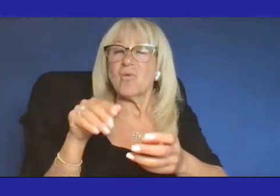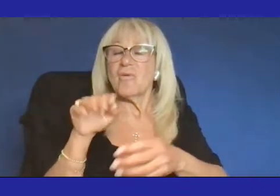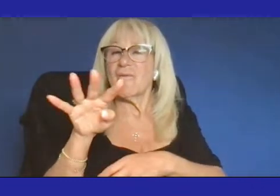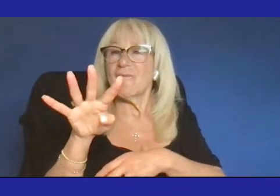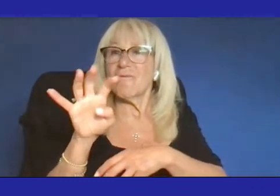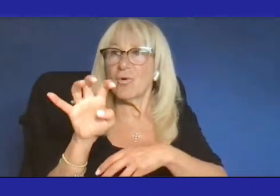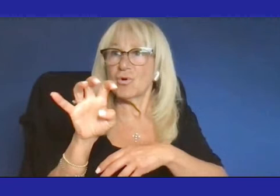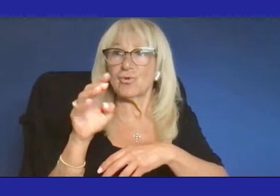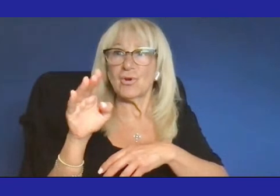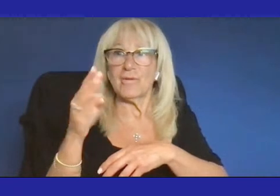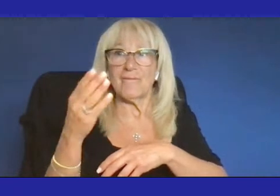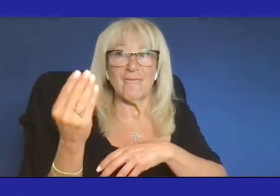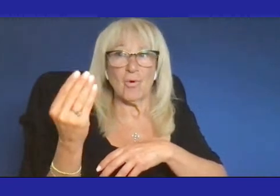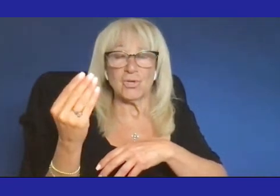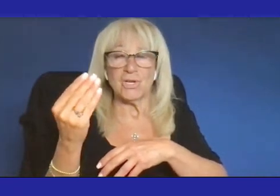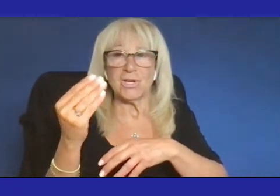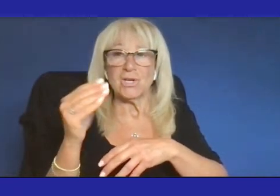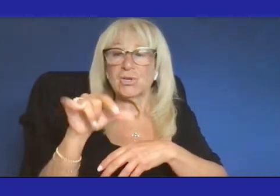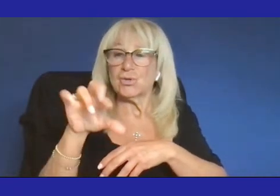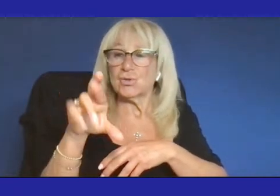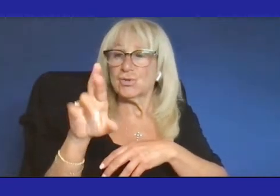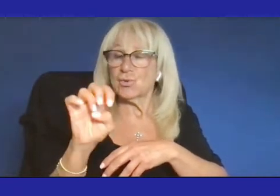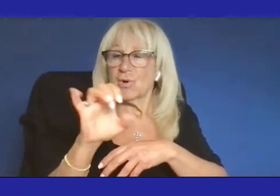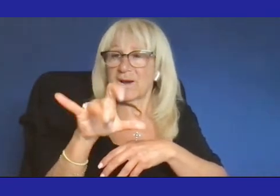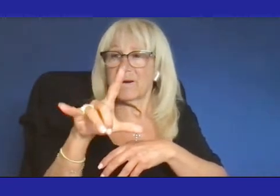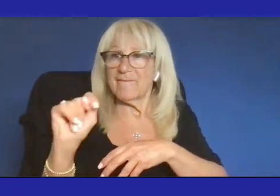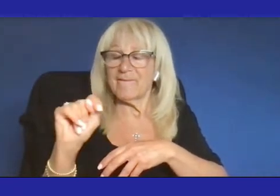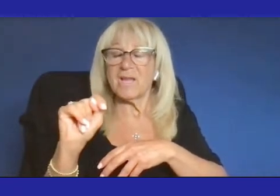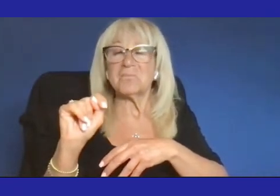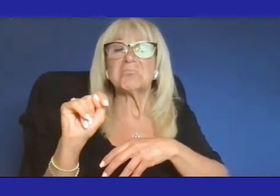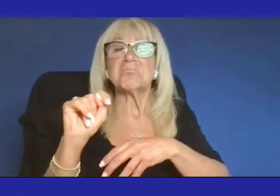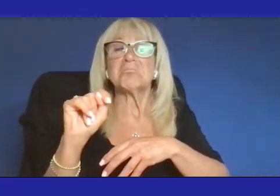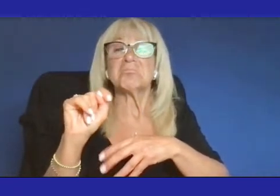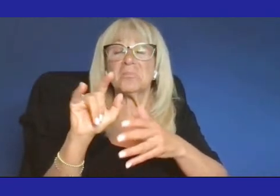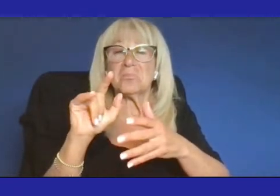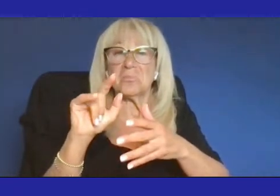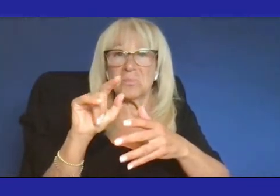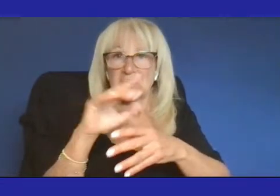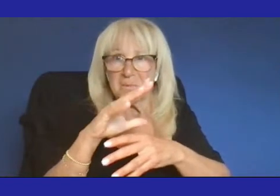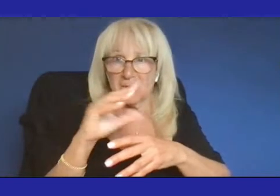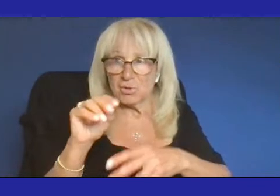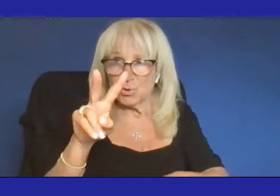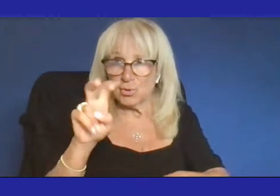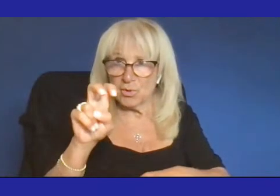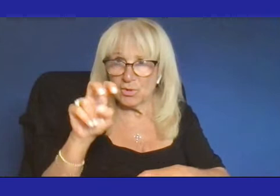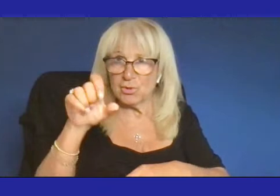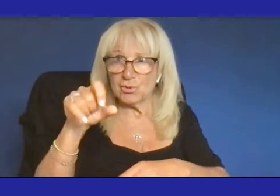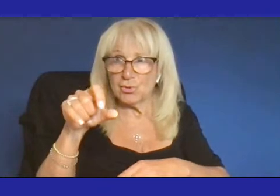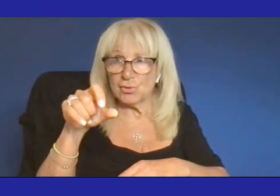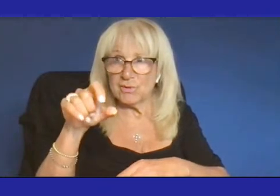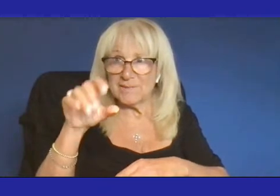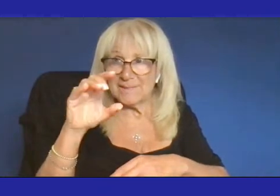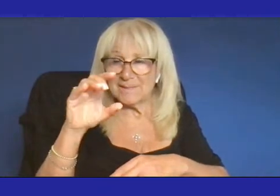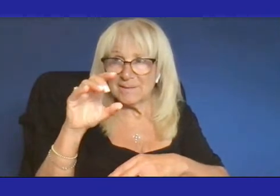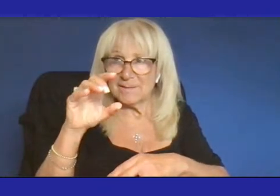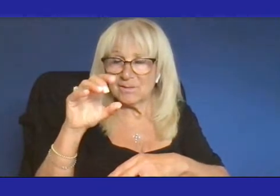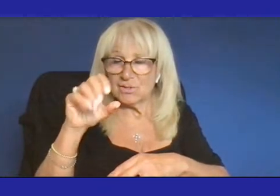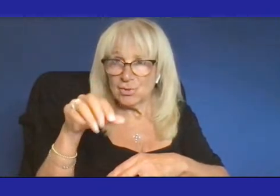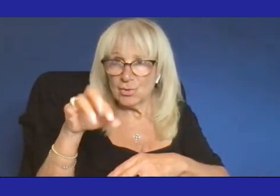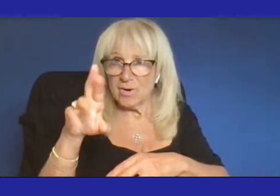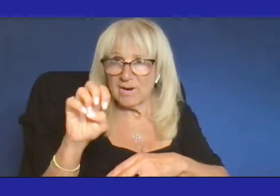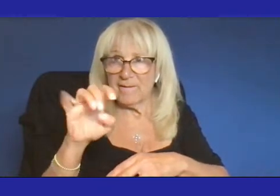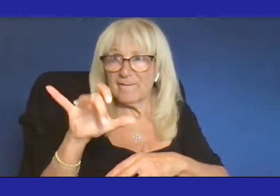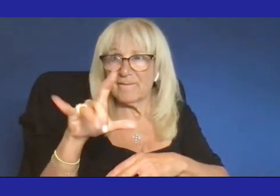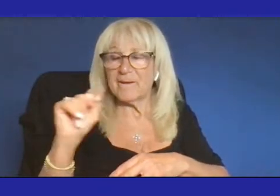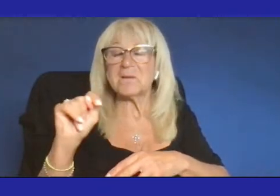Health and Hospitals Carter, 216 square feet at New York City Health and Hospitals Kohler, 120